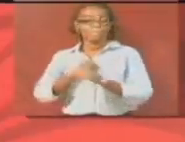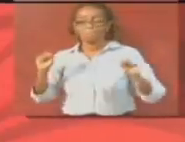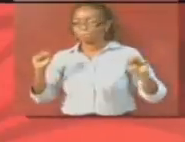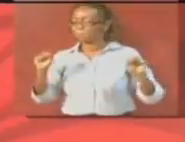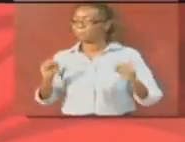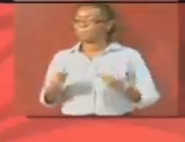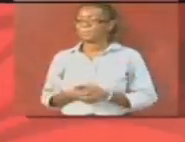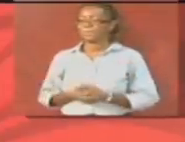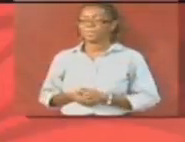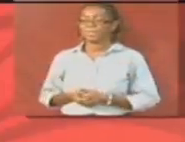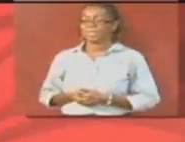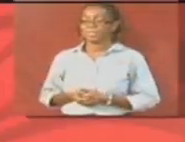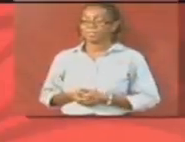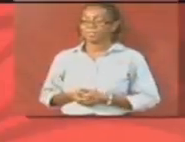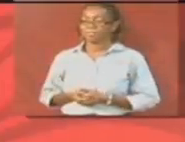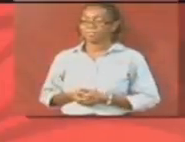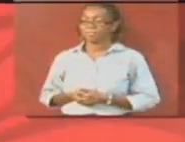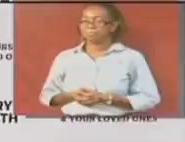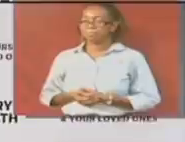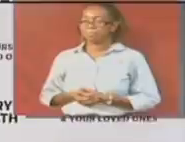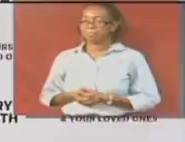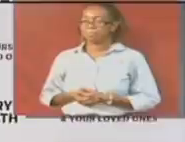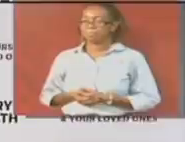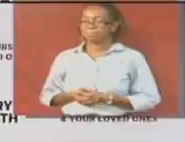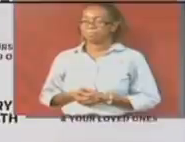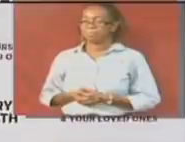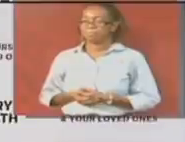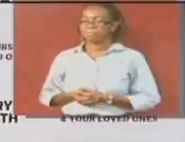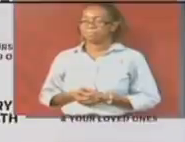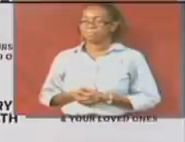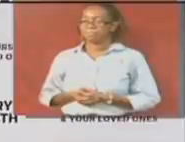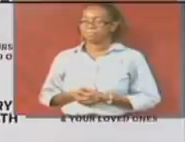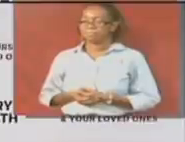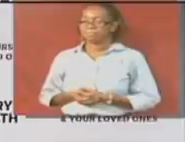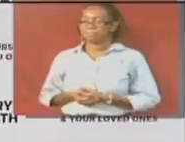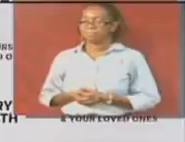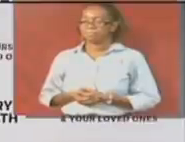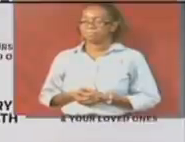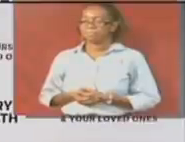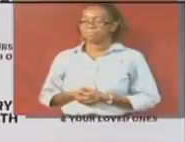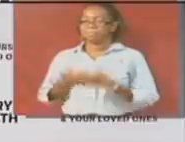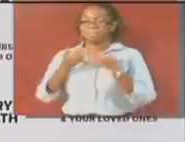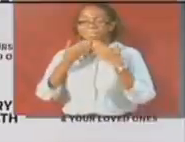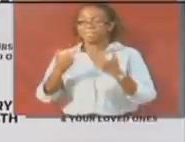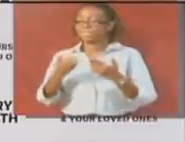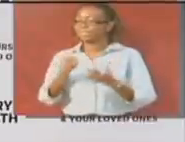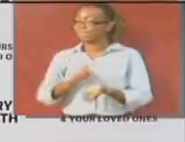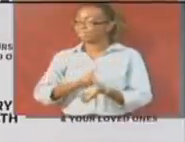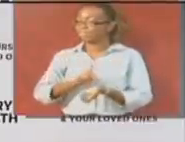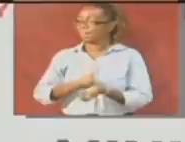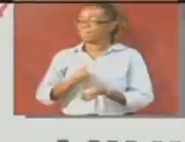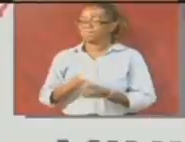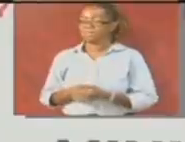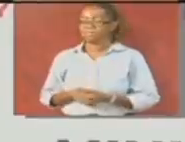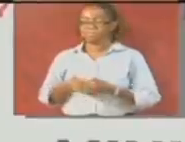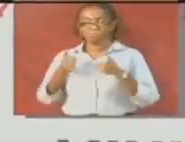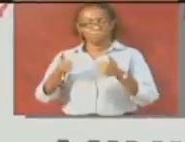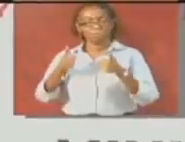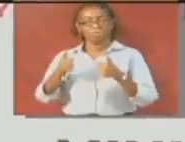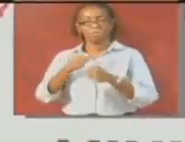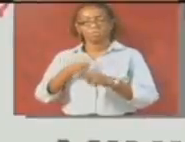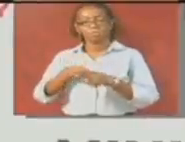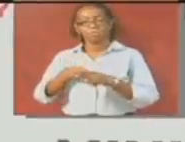well. Back to you, Mr. Alexander. And thank you, Dr. Khan, for very timely and